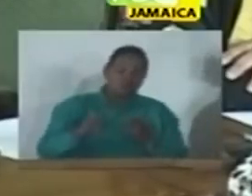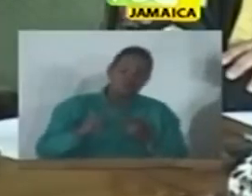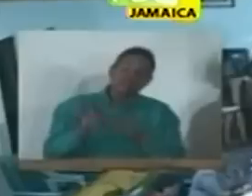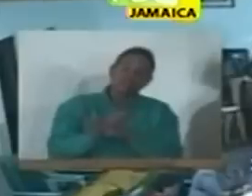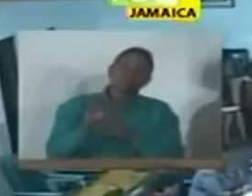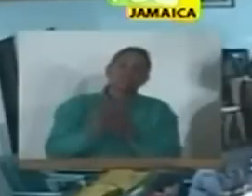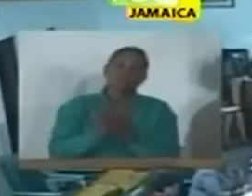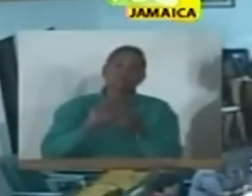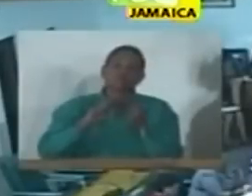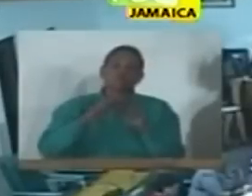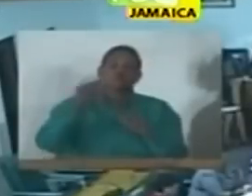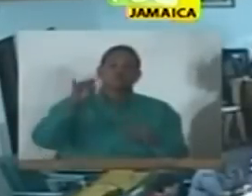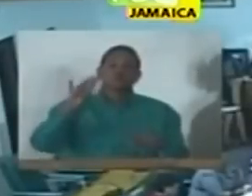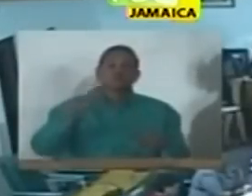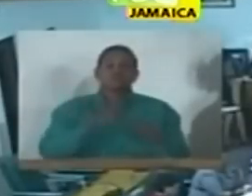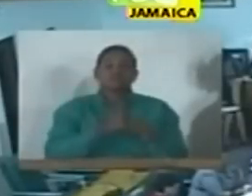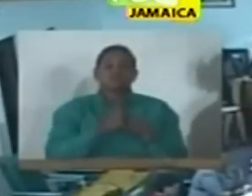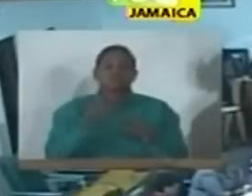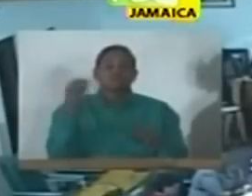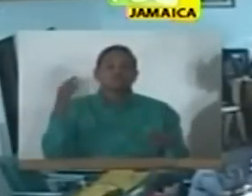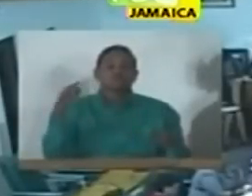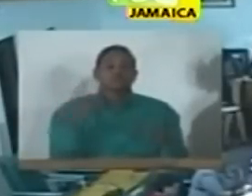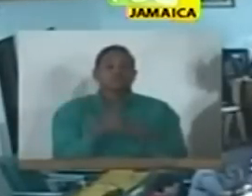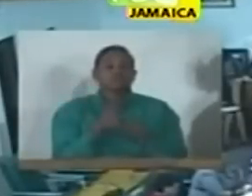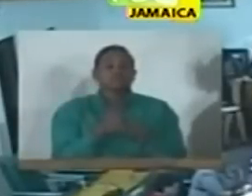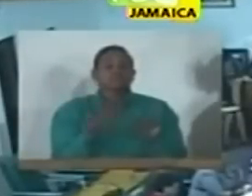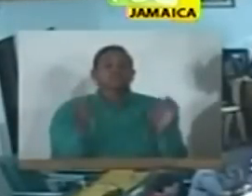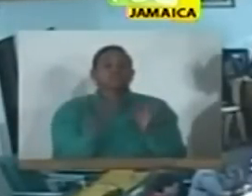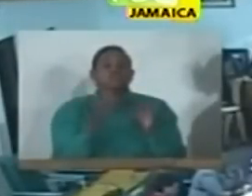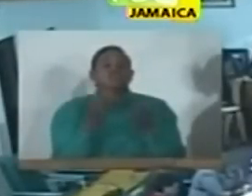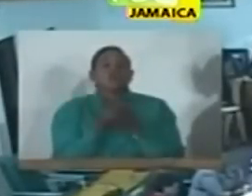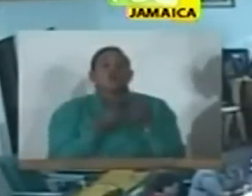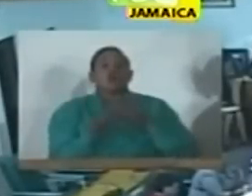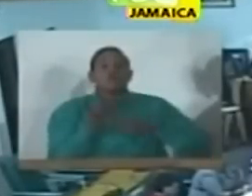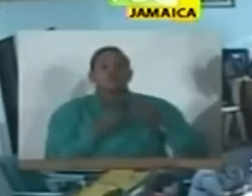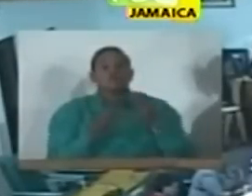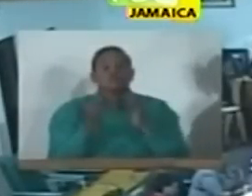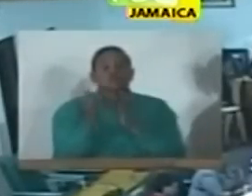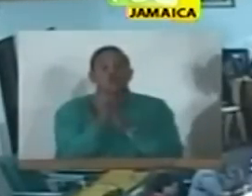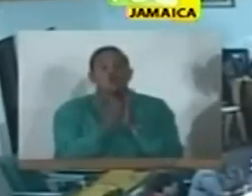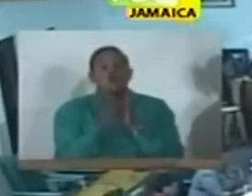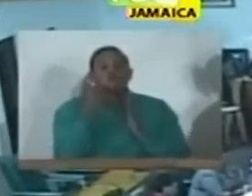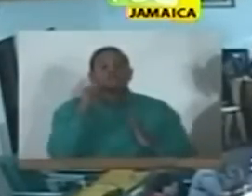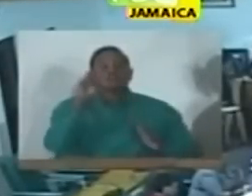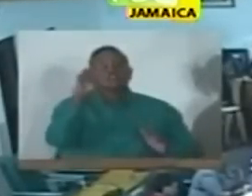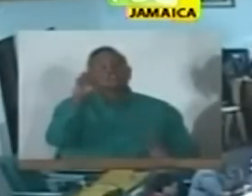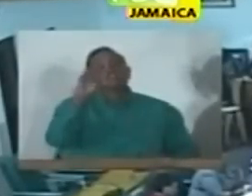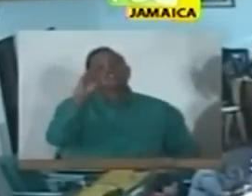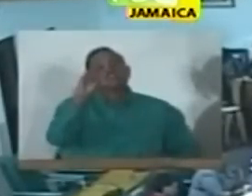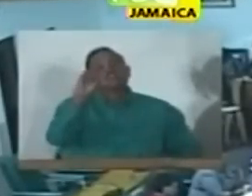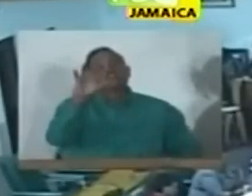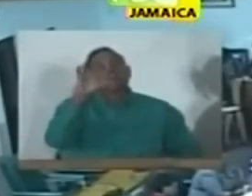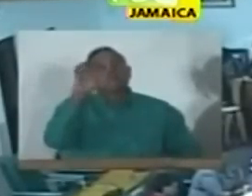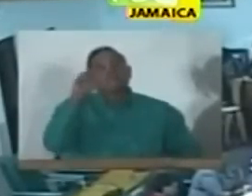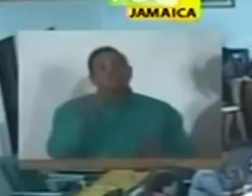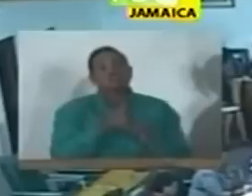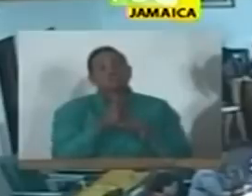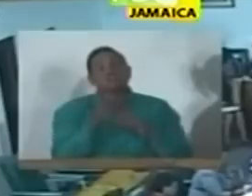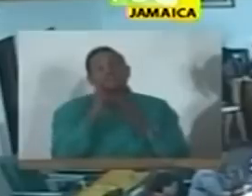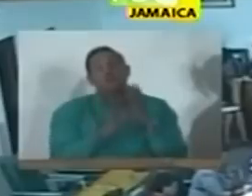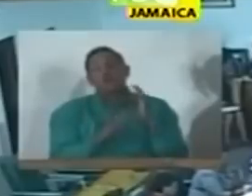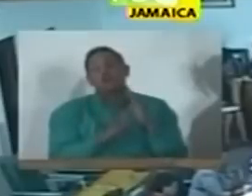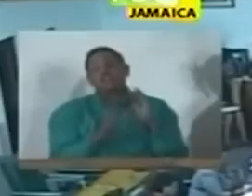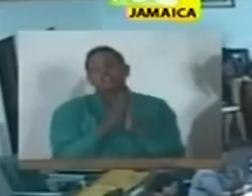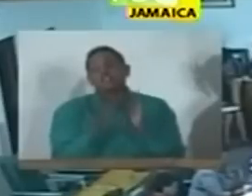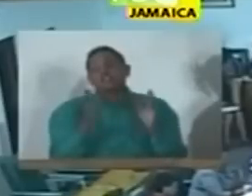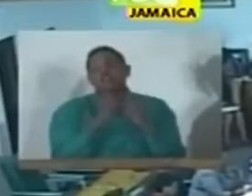of 2019 entitled Certified Appropriation Accounts Head 0500 from the Auditor General's Department